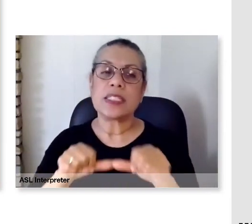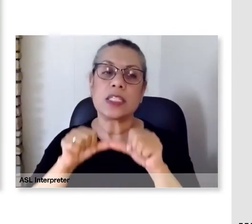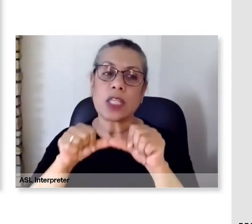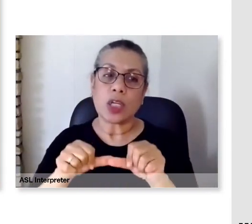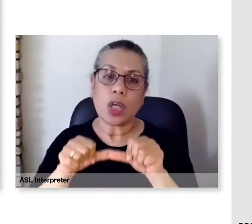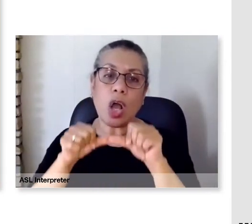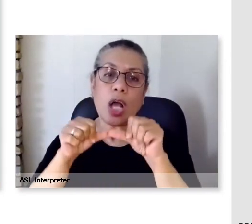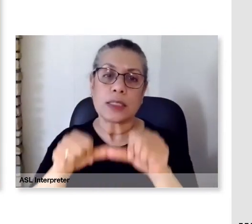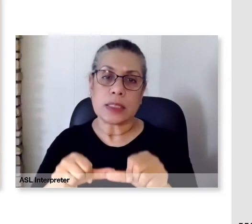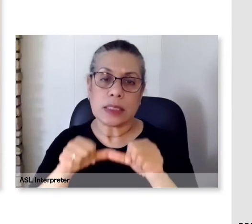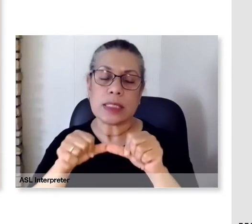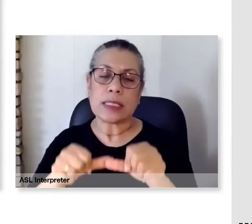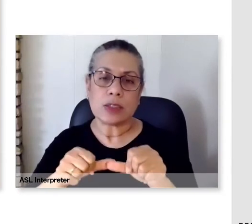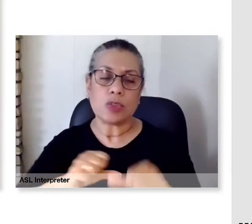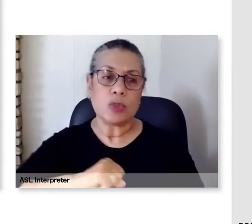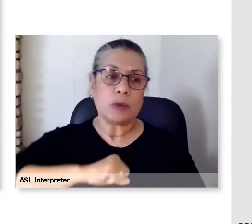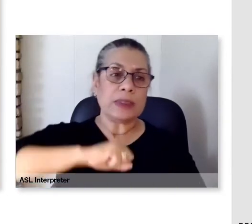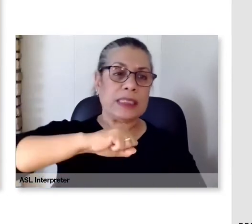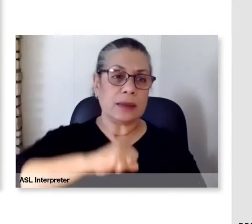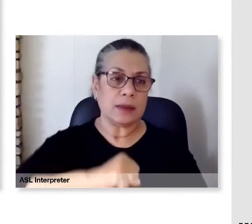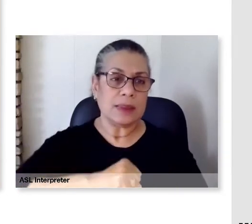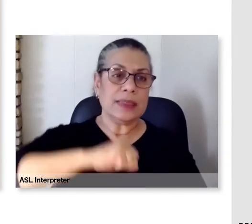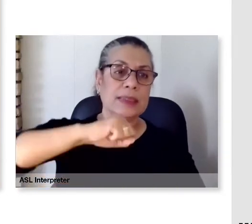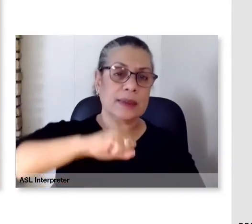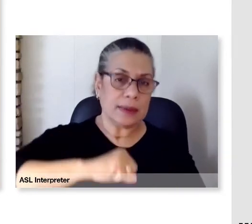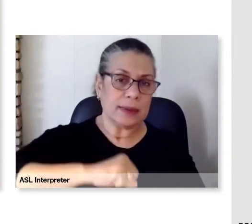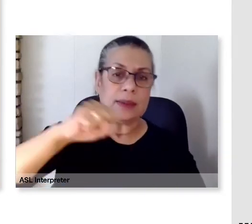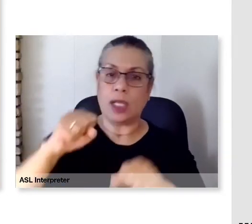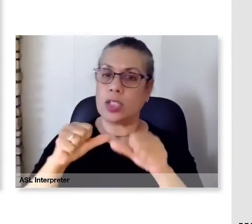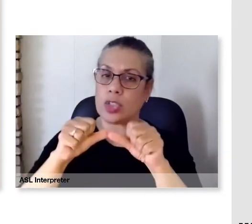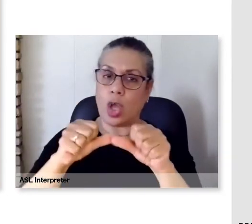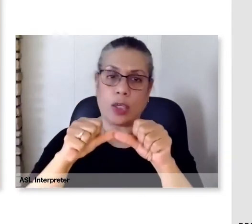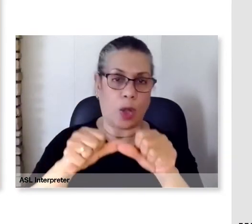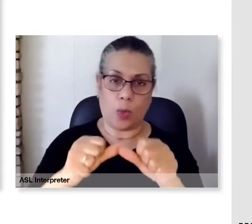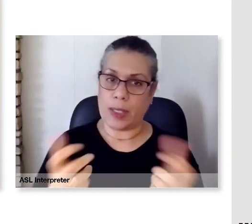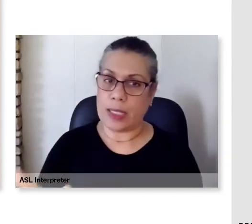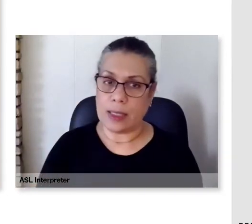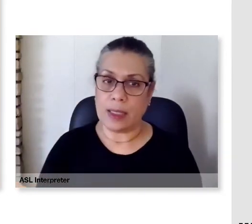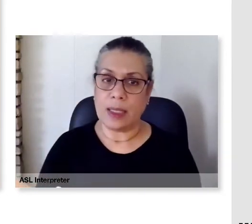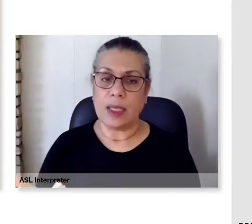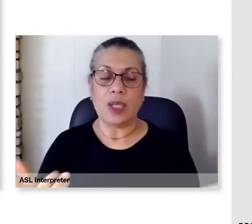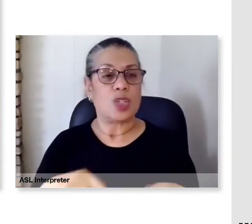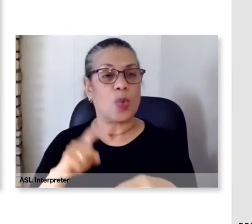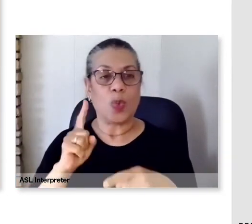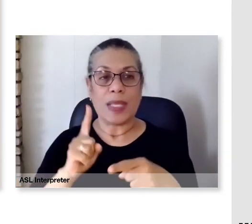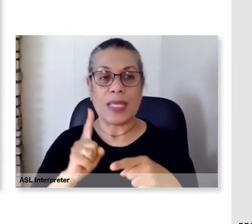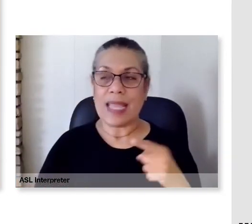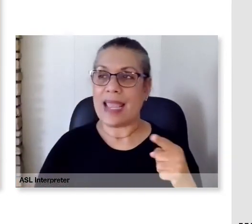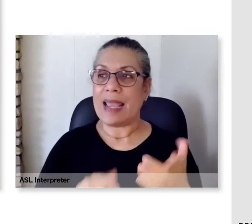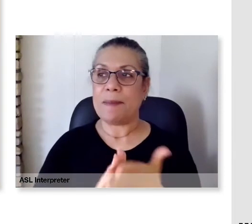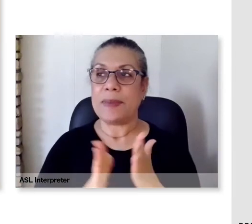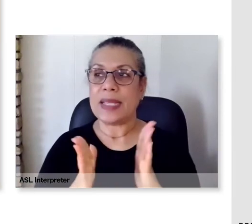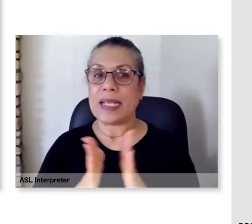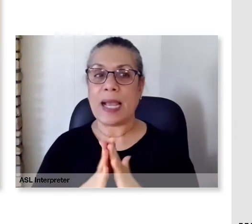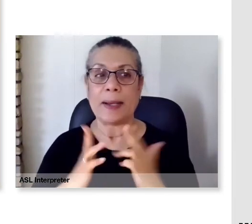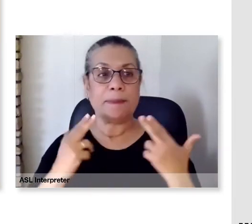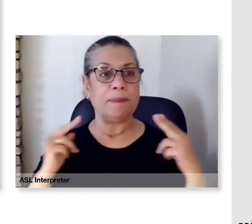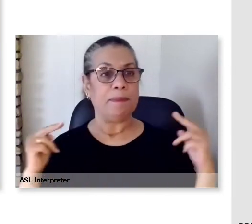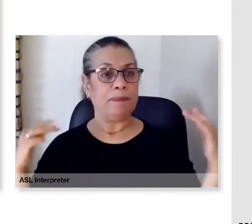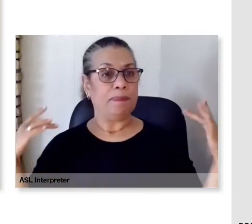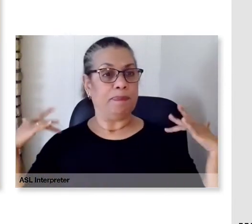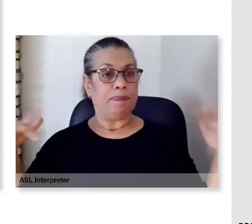of resistance. And so in that case, I don't think that there's a way to immunize any of